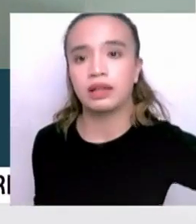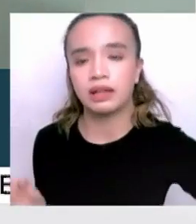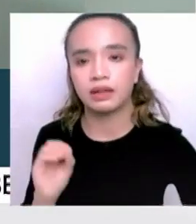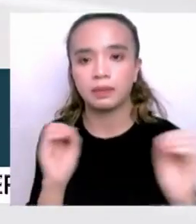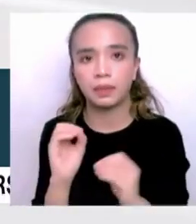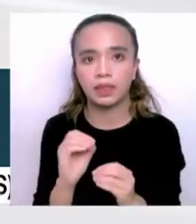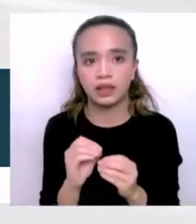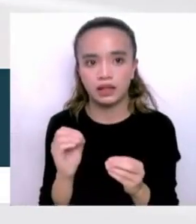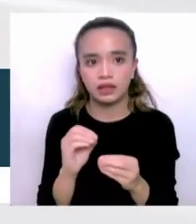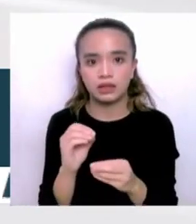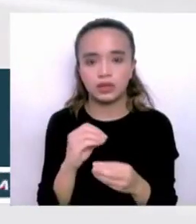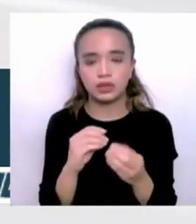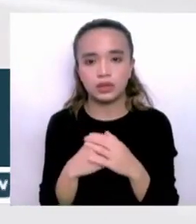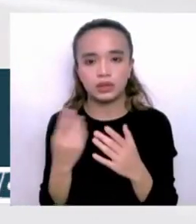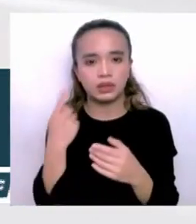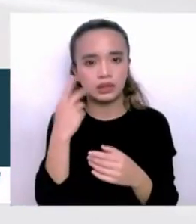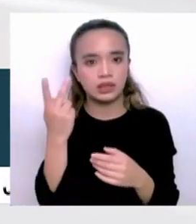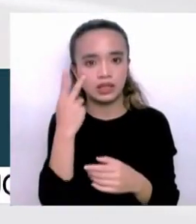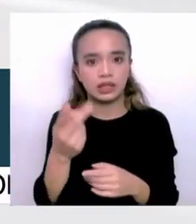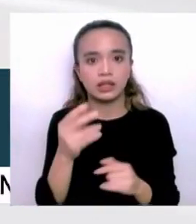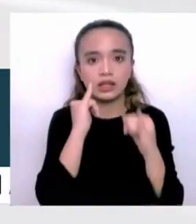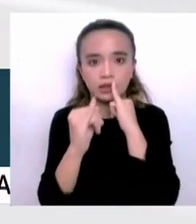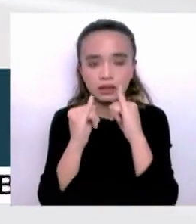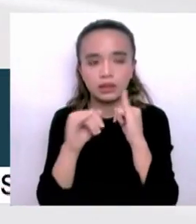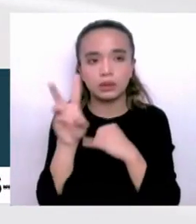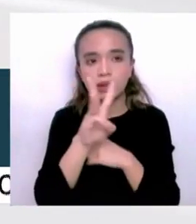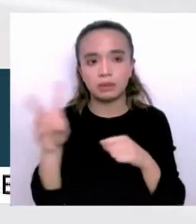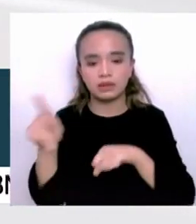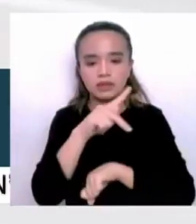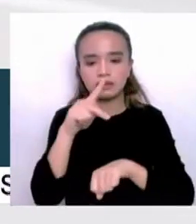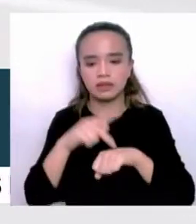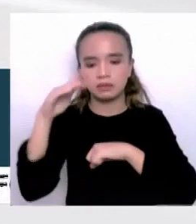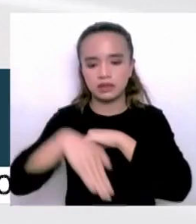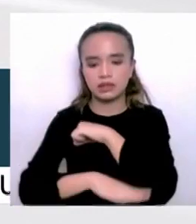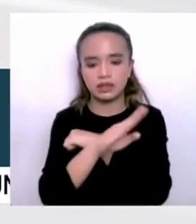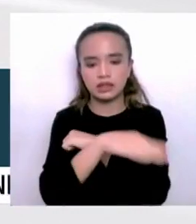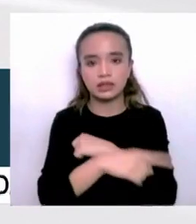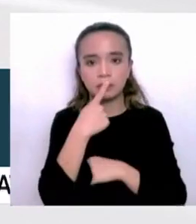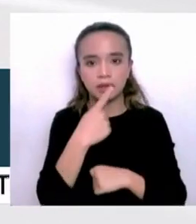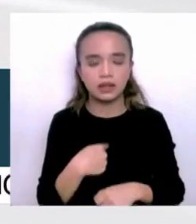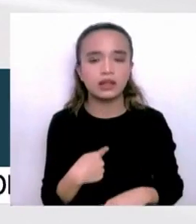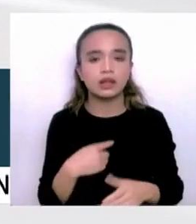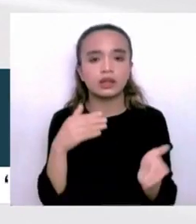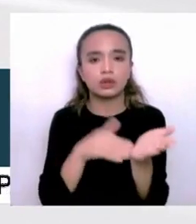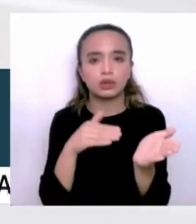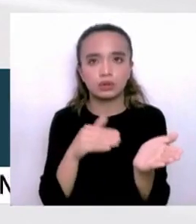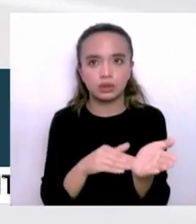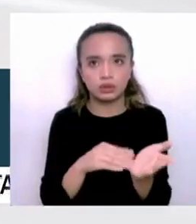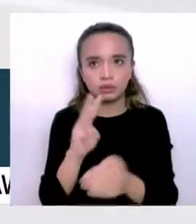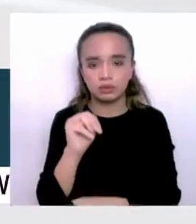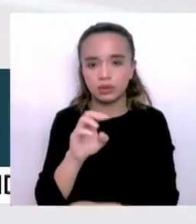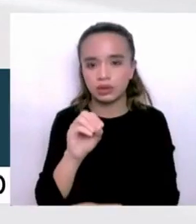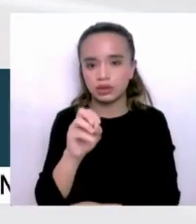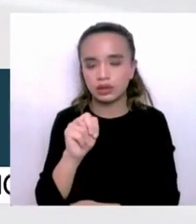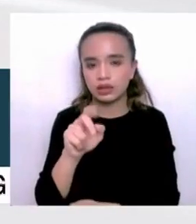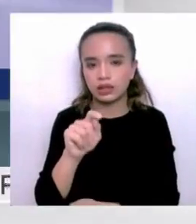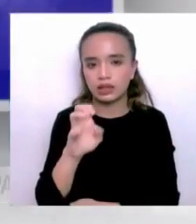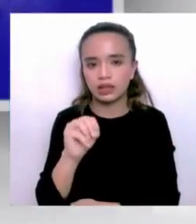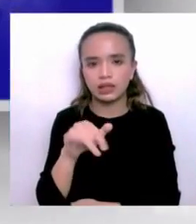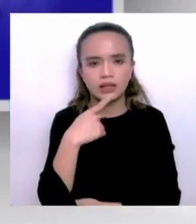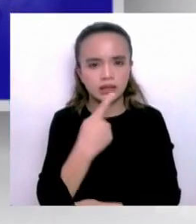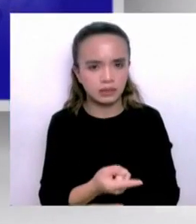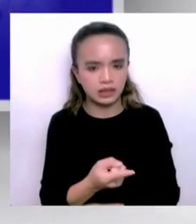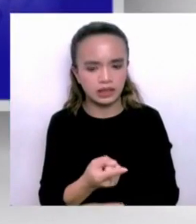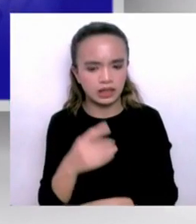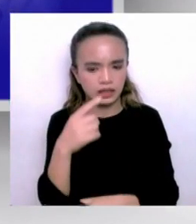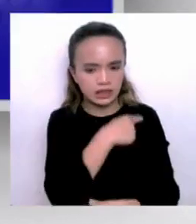You also said this in a recent interview regarding the West Philippine Sea. You said, Dr. Montemayor, ang China ay tinuturing